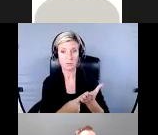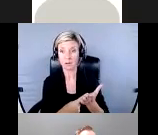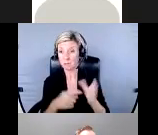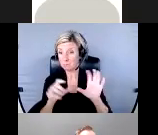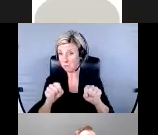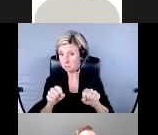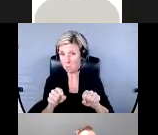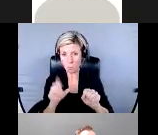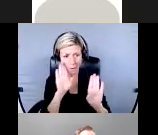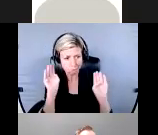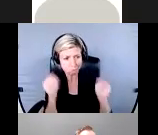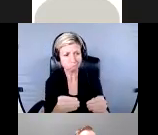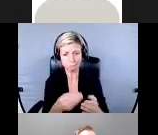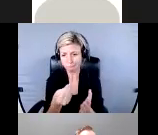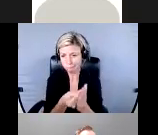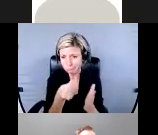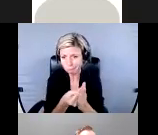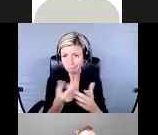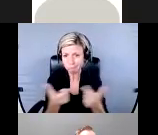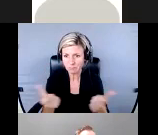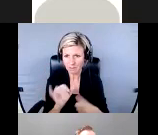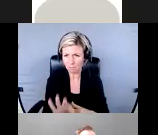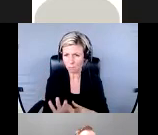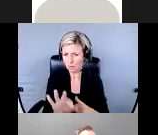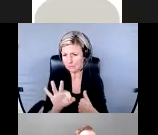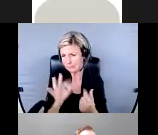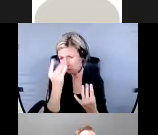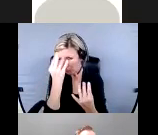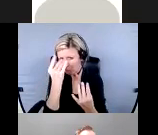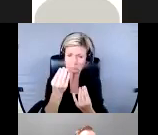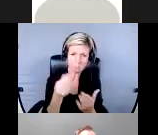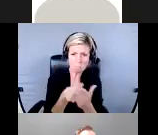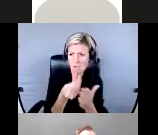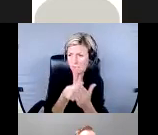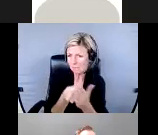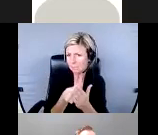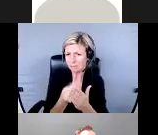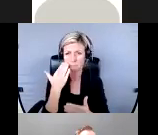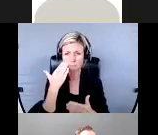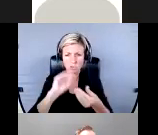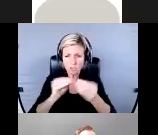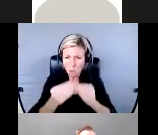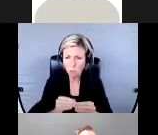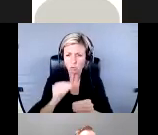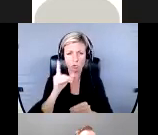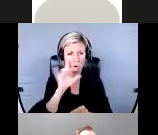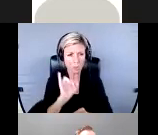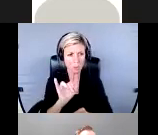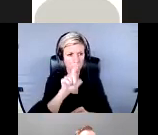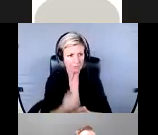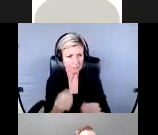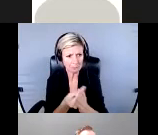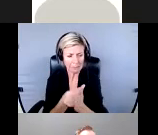family home, if we're looking at it black and white numbers, we need the money, we need to fund the long-term care or the retirement home,